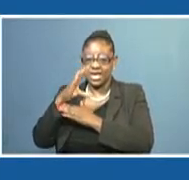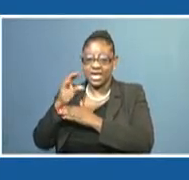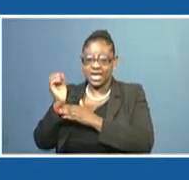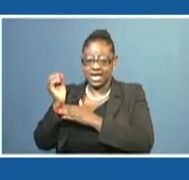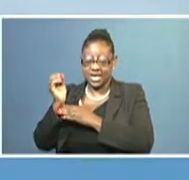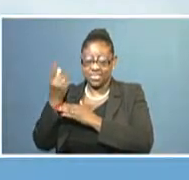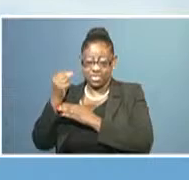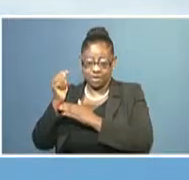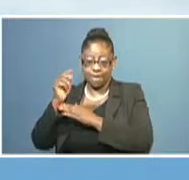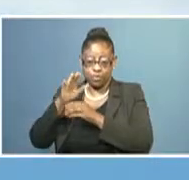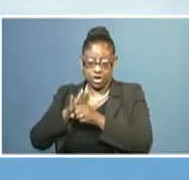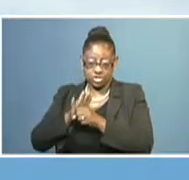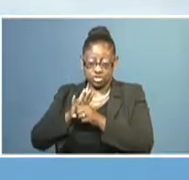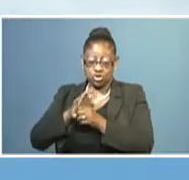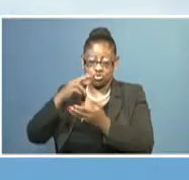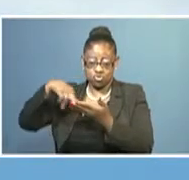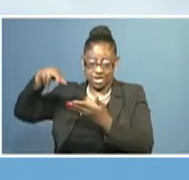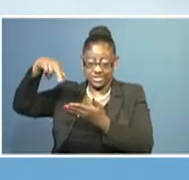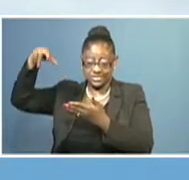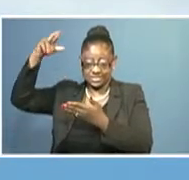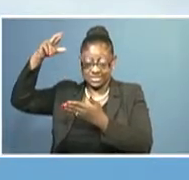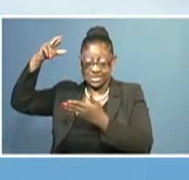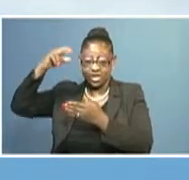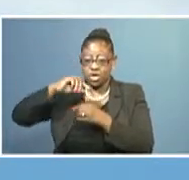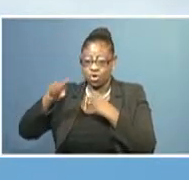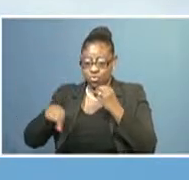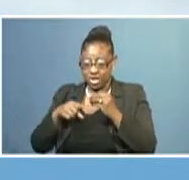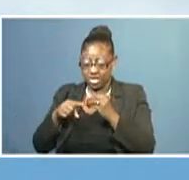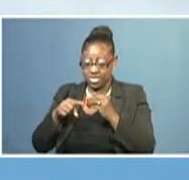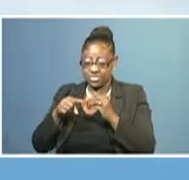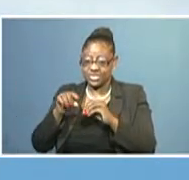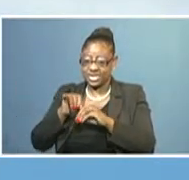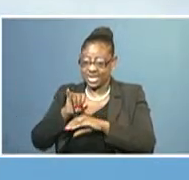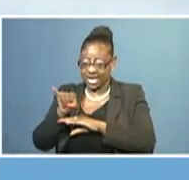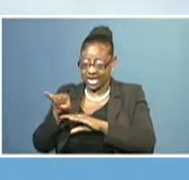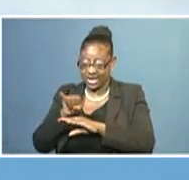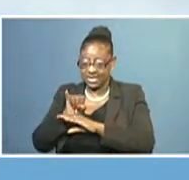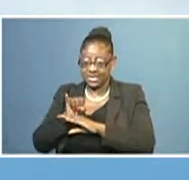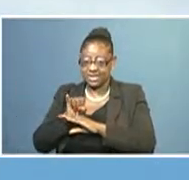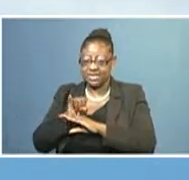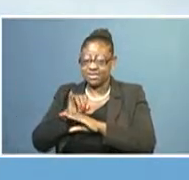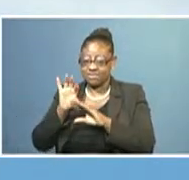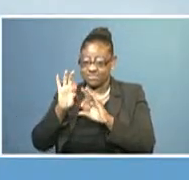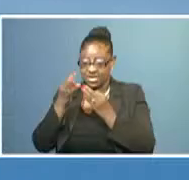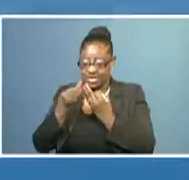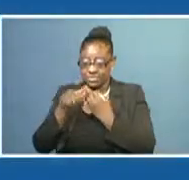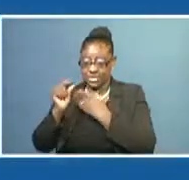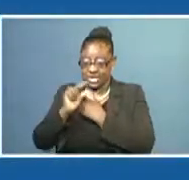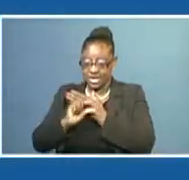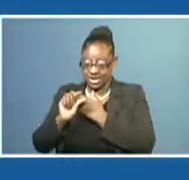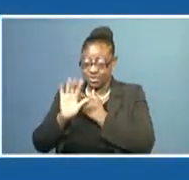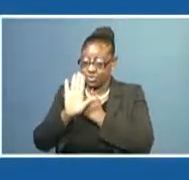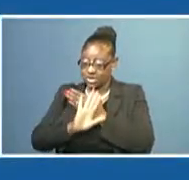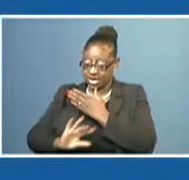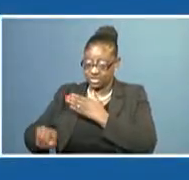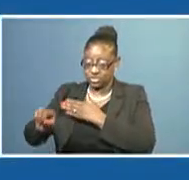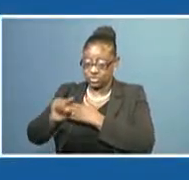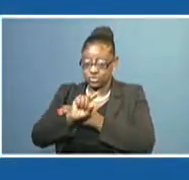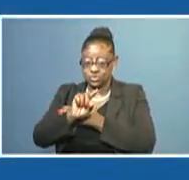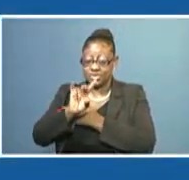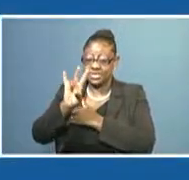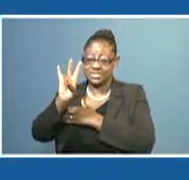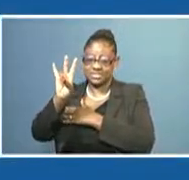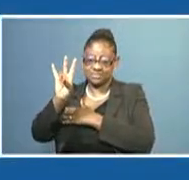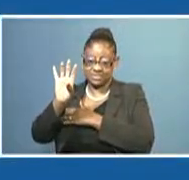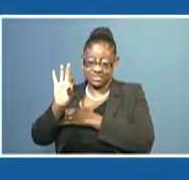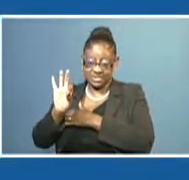pressure is rising. Temperatures around the islands this evening, they are brought to you by Family Guardian Insurance Company. We're protecting you. 79s in